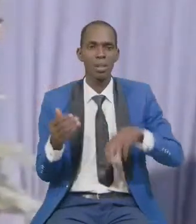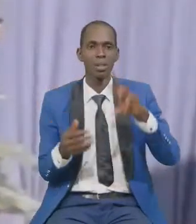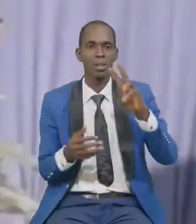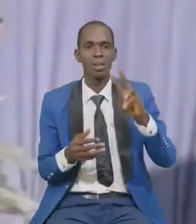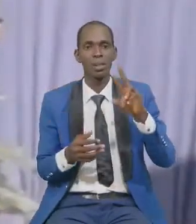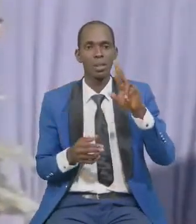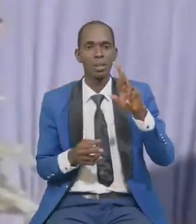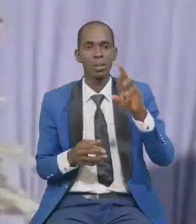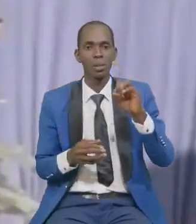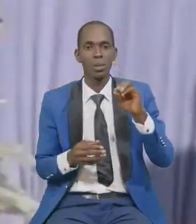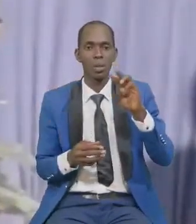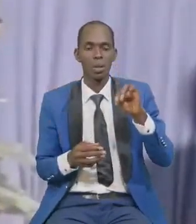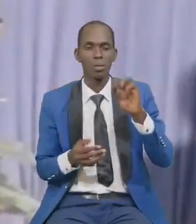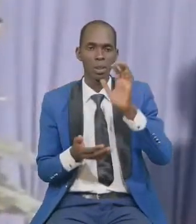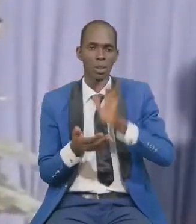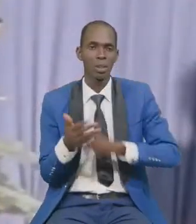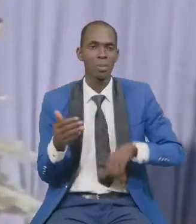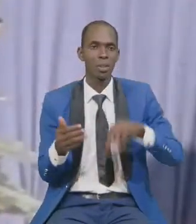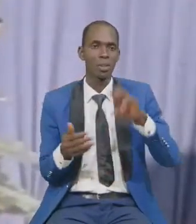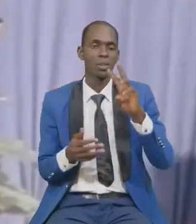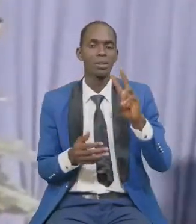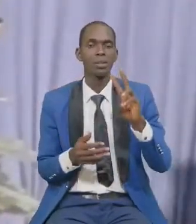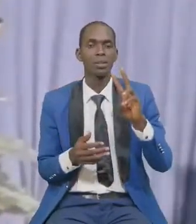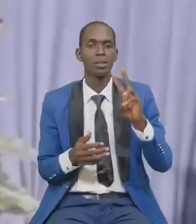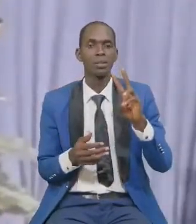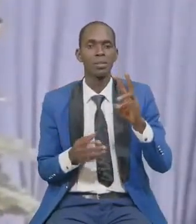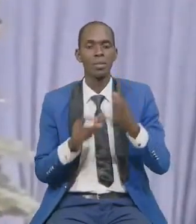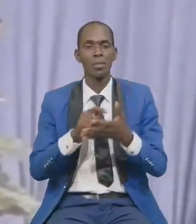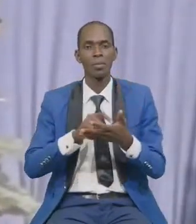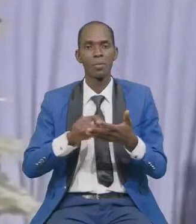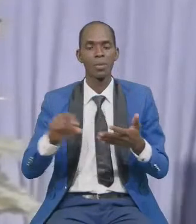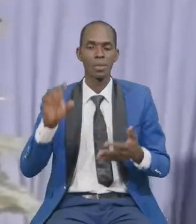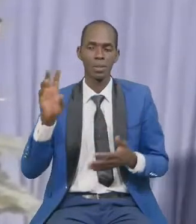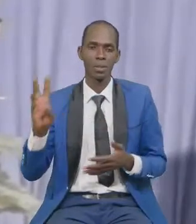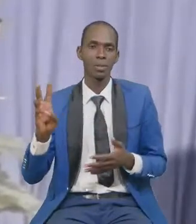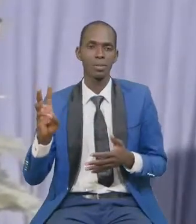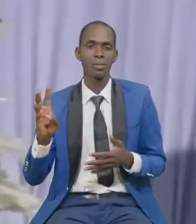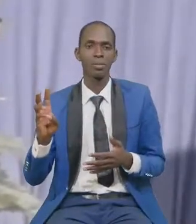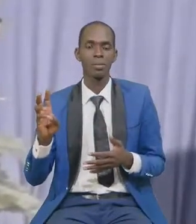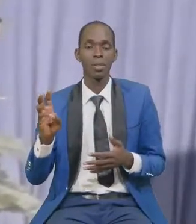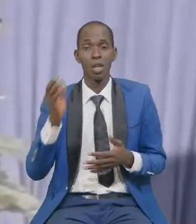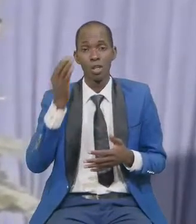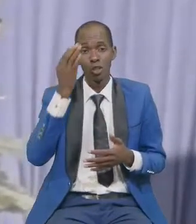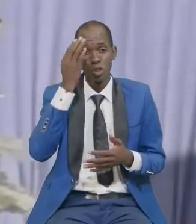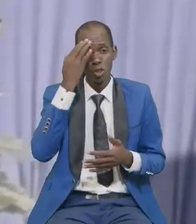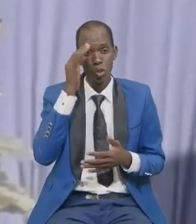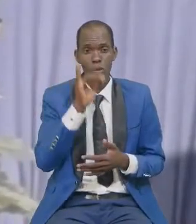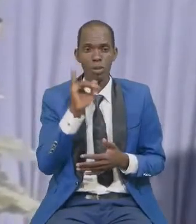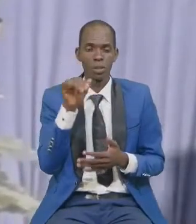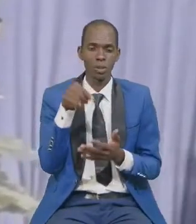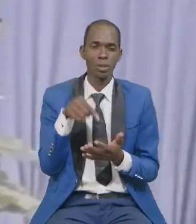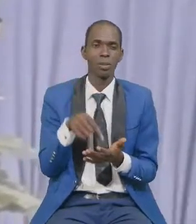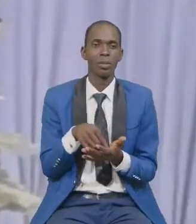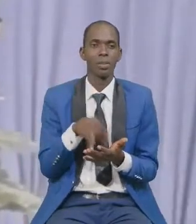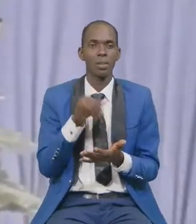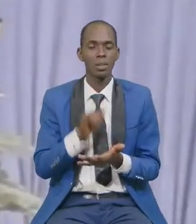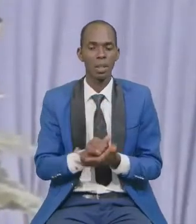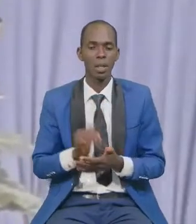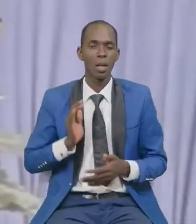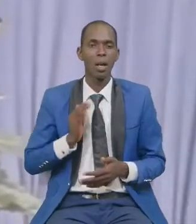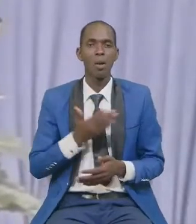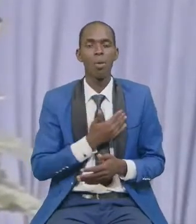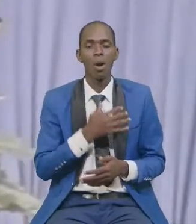In Romans chapter 6, I'm reading from verse 6. Knowing this, that